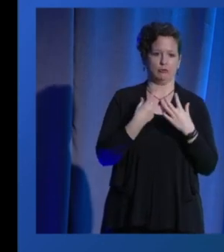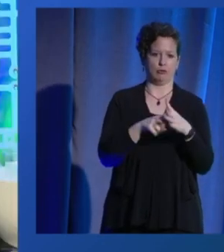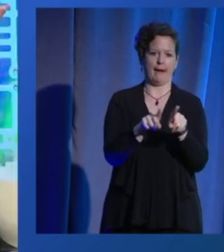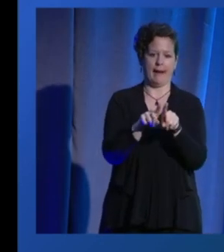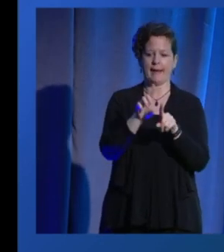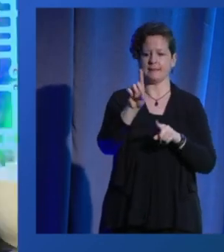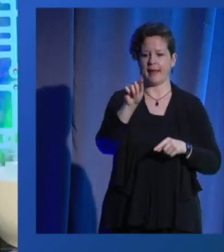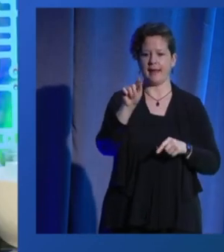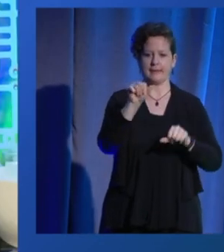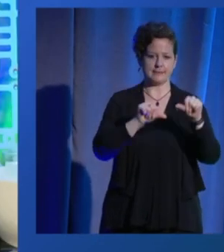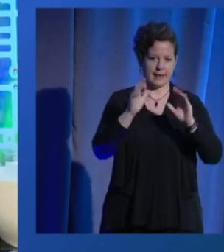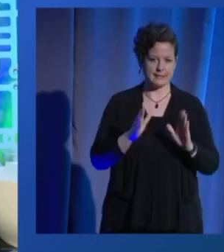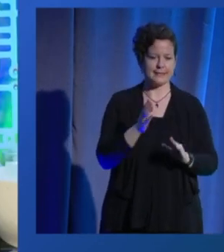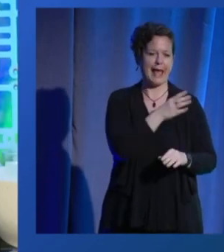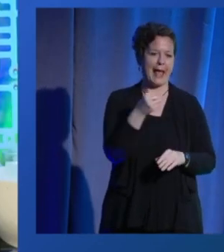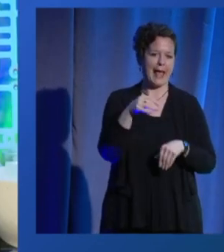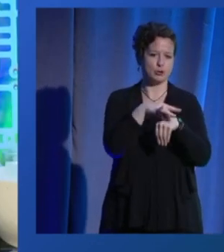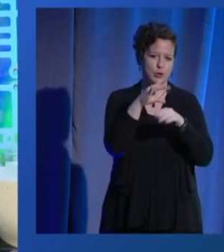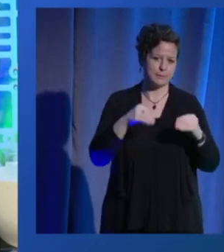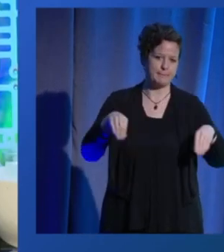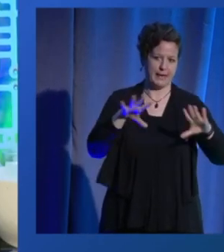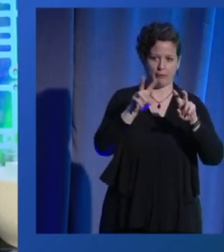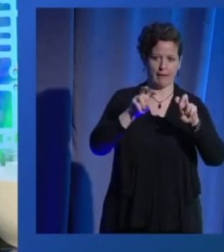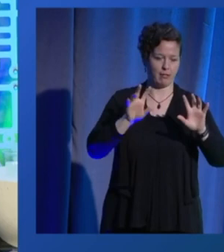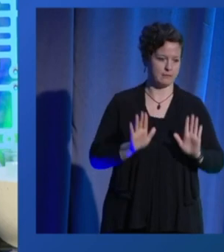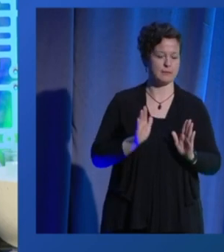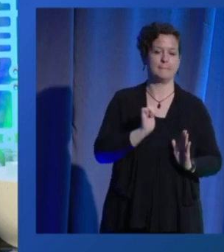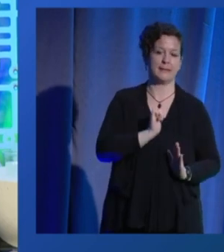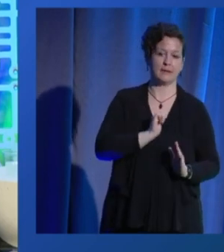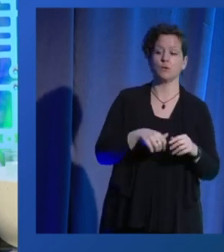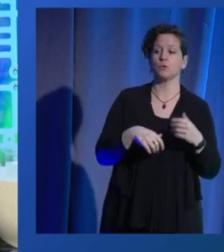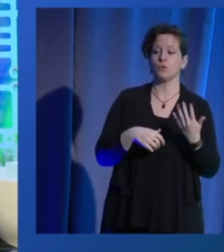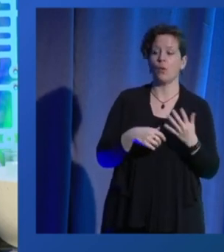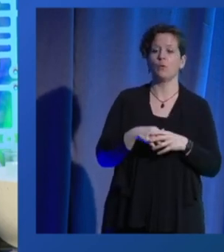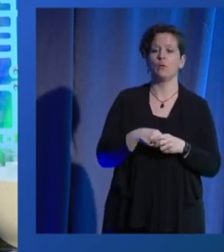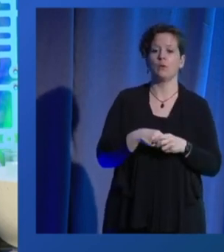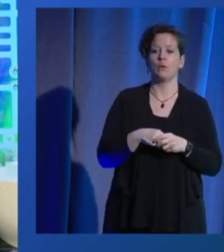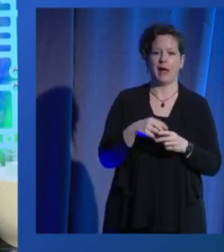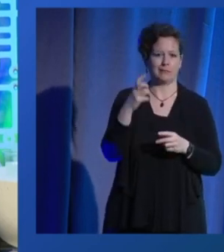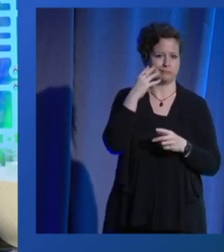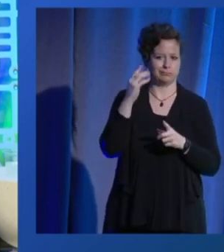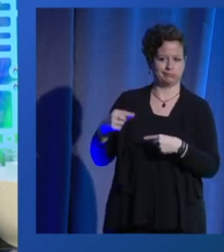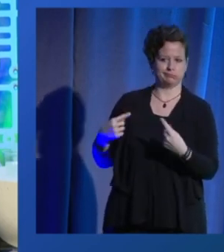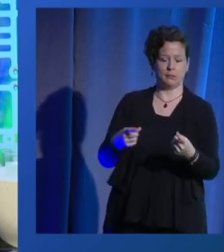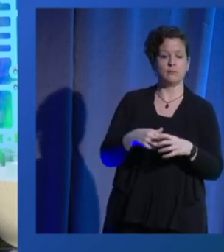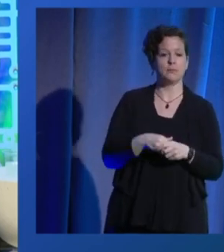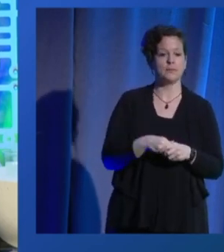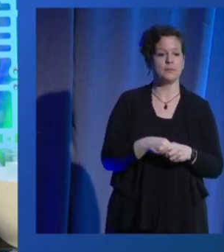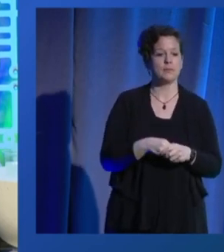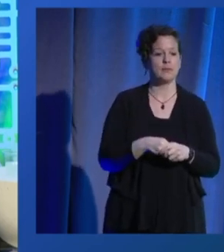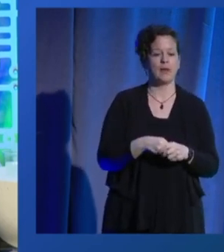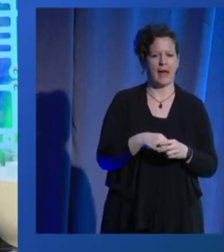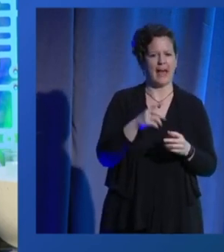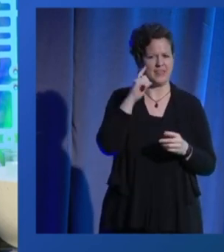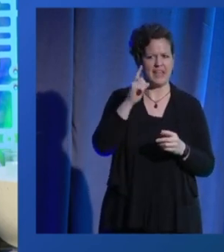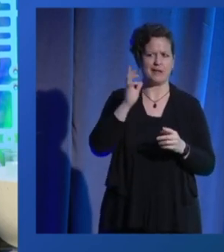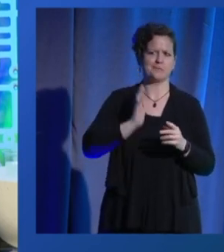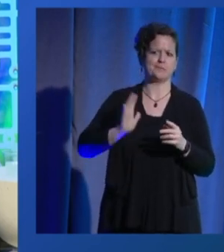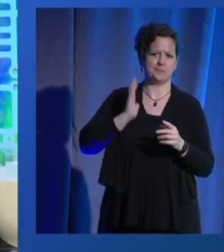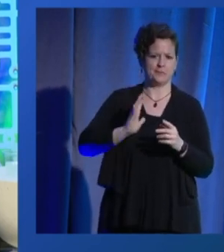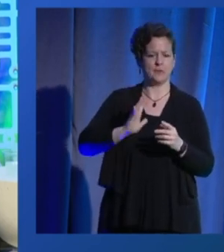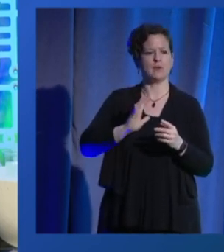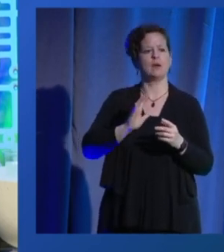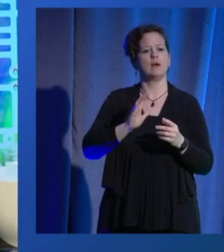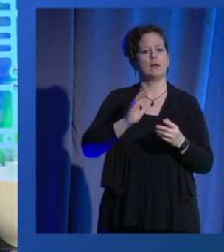and as a geospatial analyst um so there were I think the identification of this problem very very early on at a graph Roots